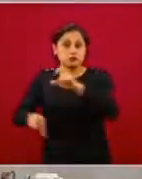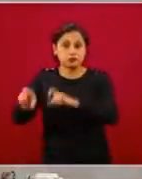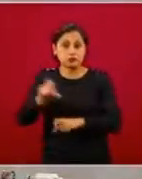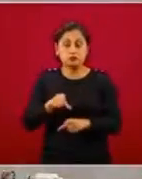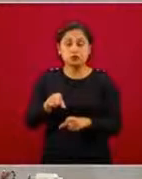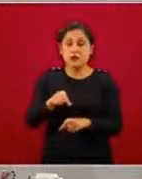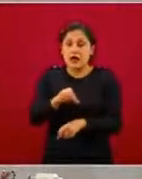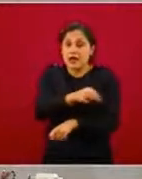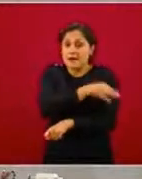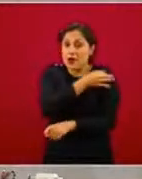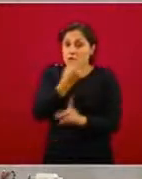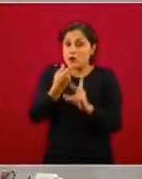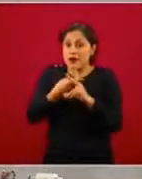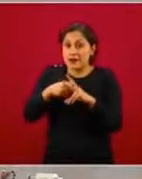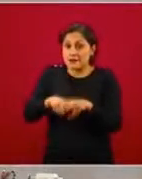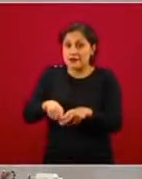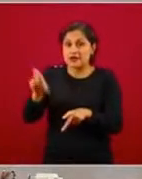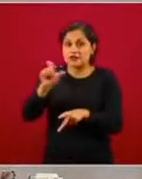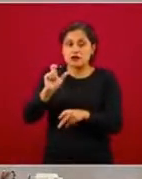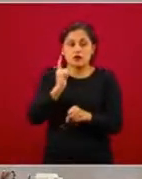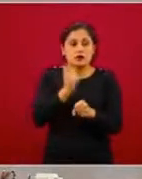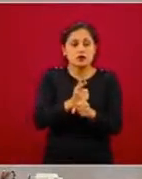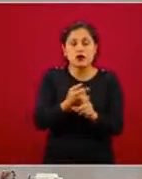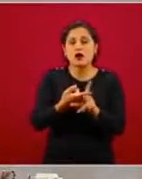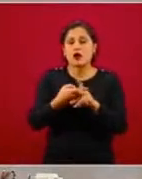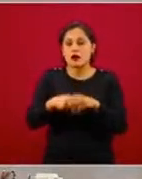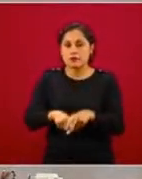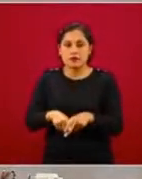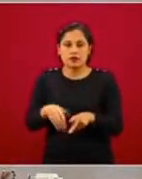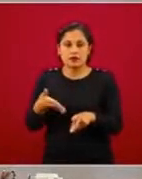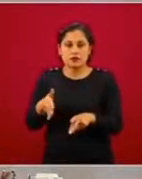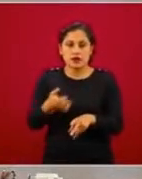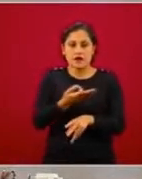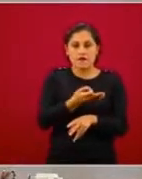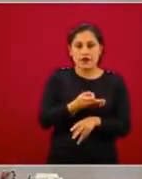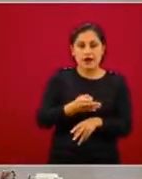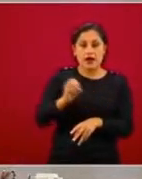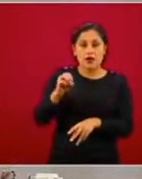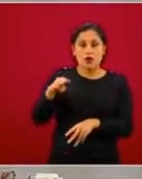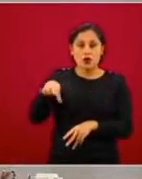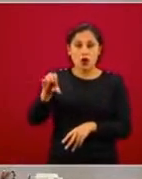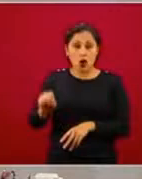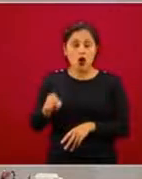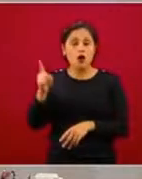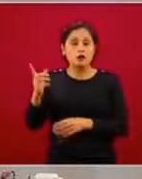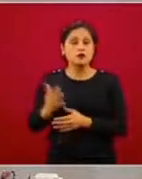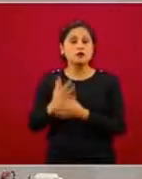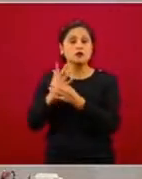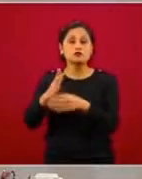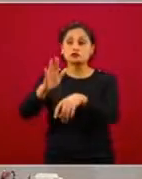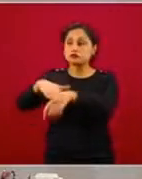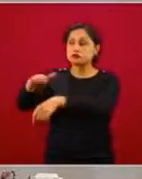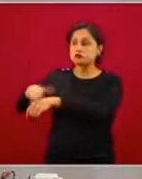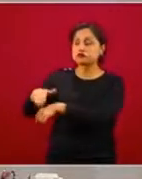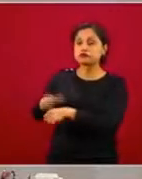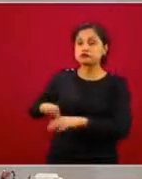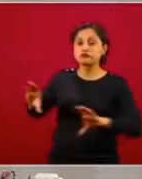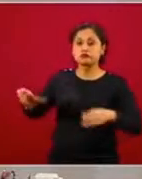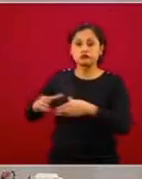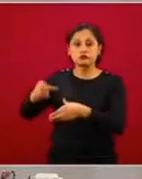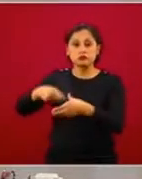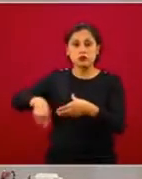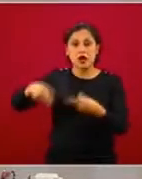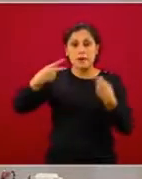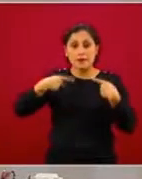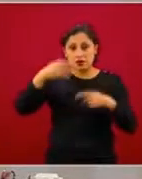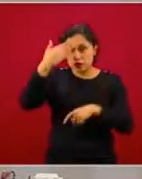producen manufacturing. a partir de la identificación de las So cepas we will relevantes. En be febrero, la Organización asking Mundial de la Salud for reúne al comité de support personas from the expertas WHO